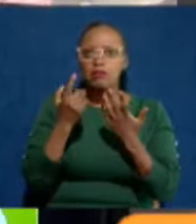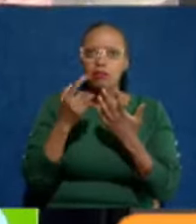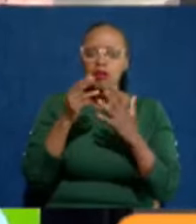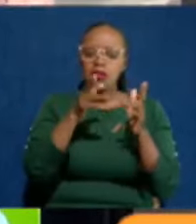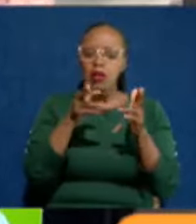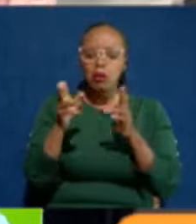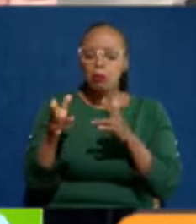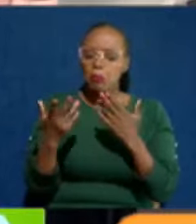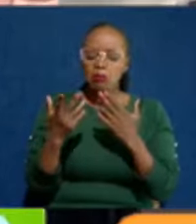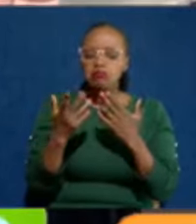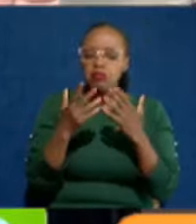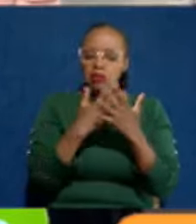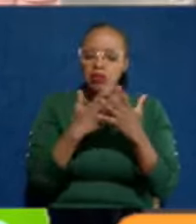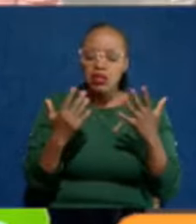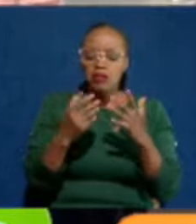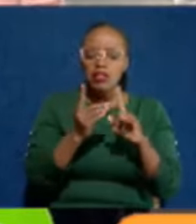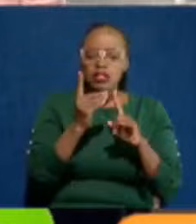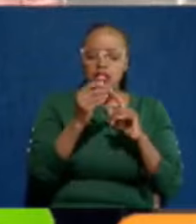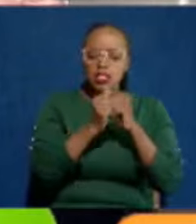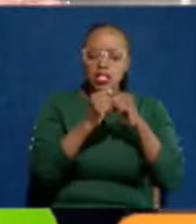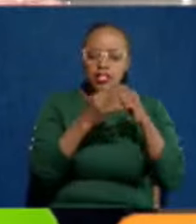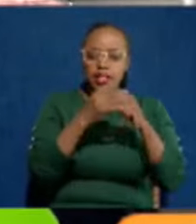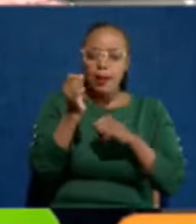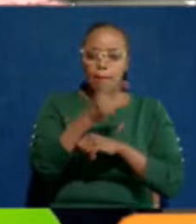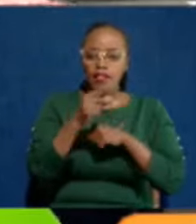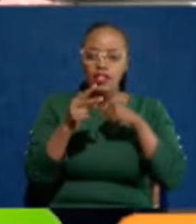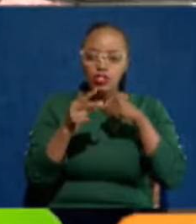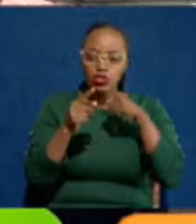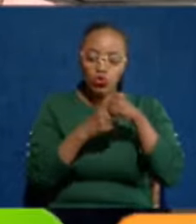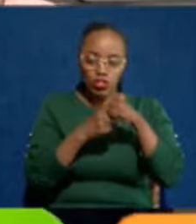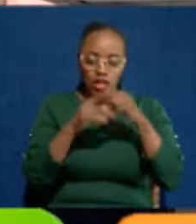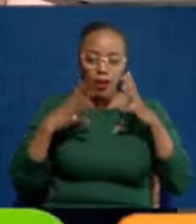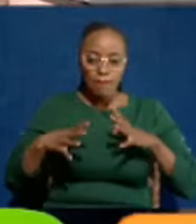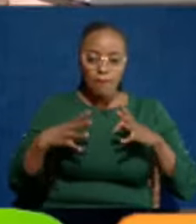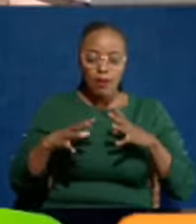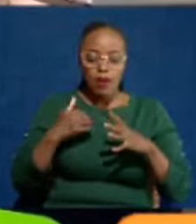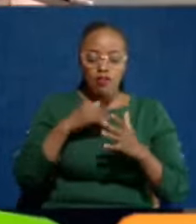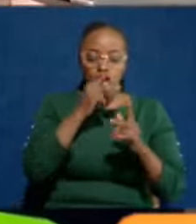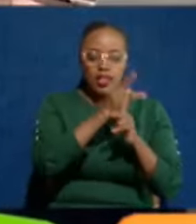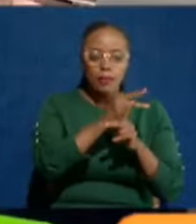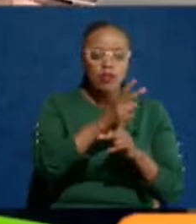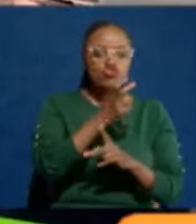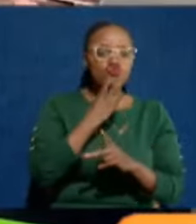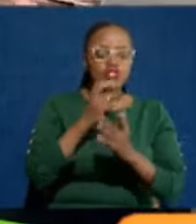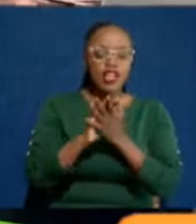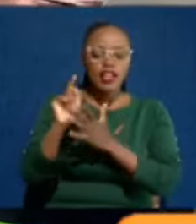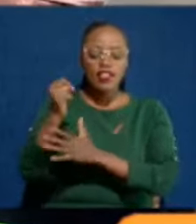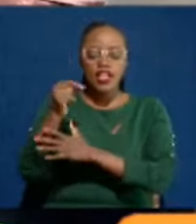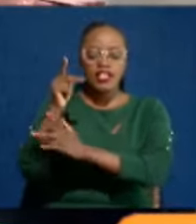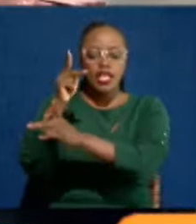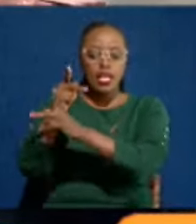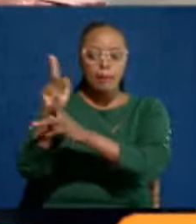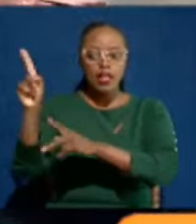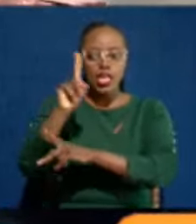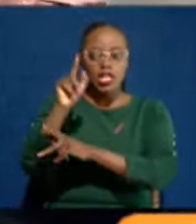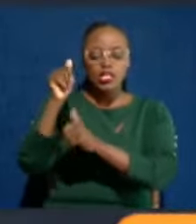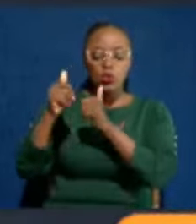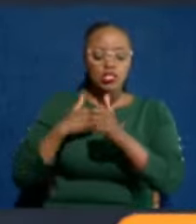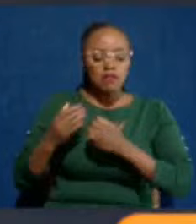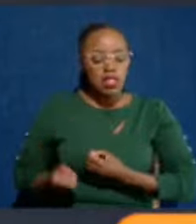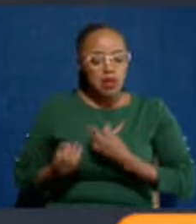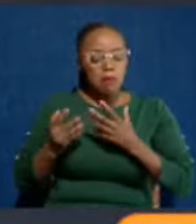tradition since June, the 18th of June, where protesters have been setting aside Tuesday and Thursday as days of